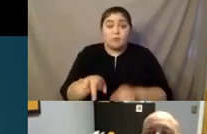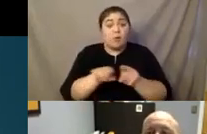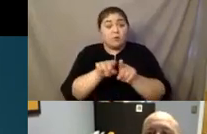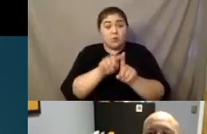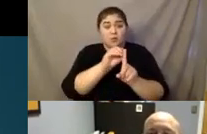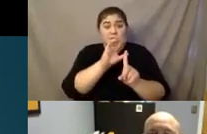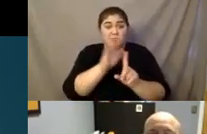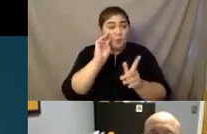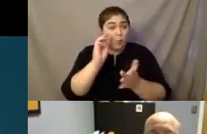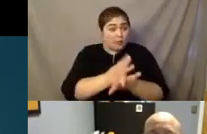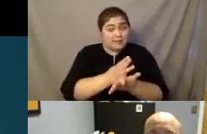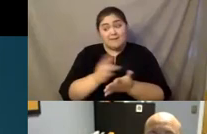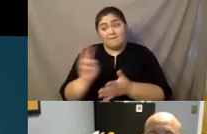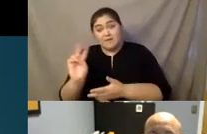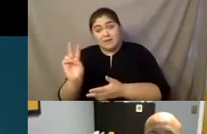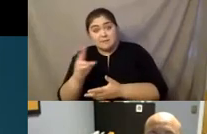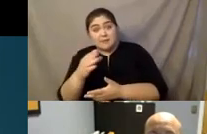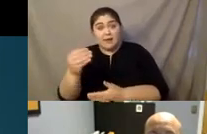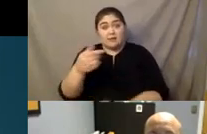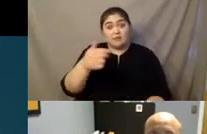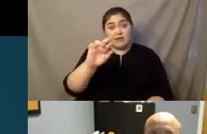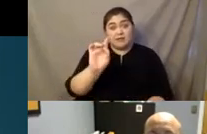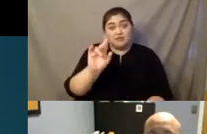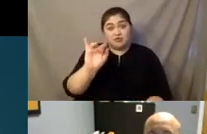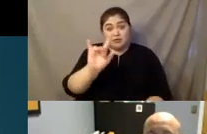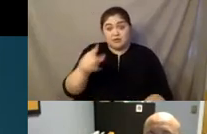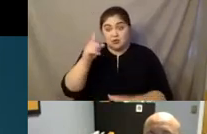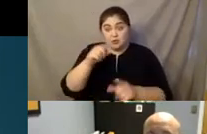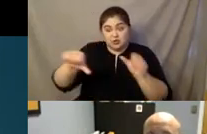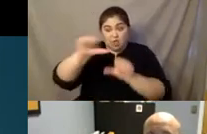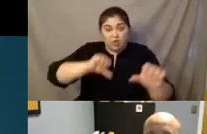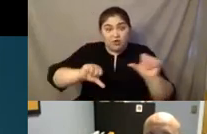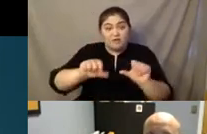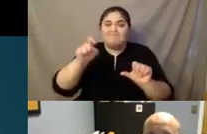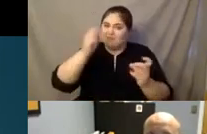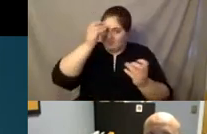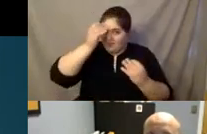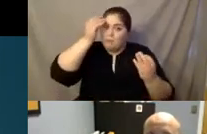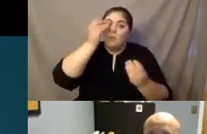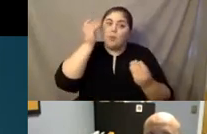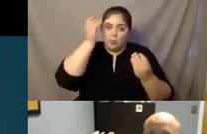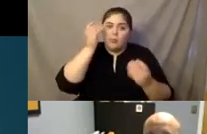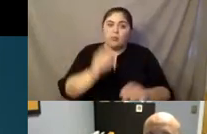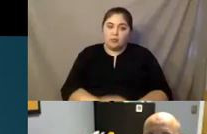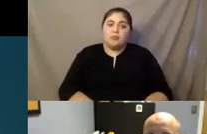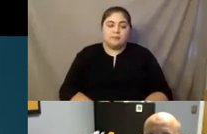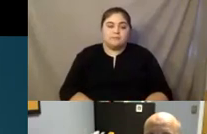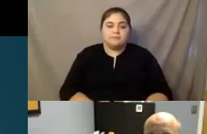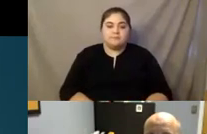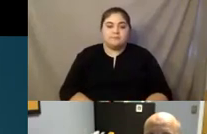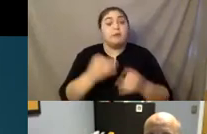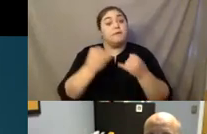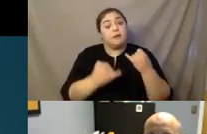your witnesses and victims and the grand jurors to each other, and that's another thing that you have to take into consideration. And